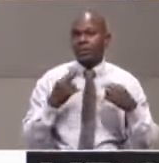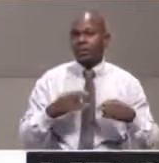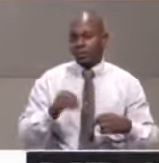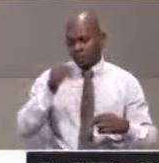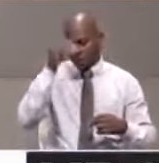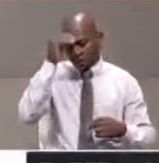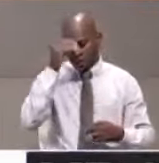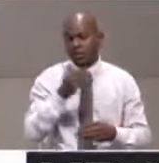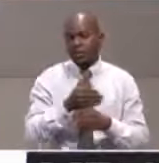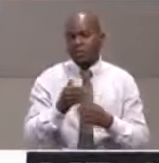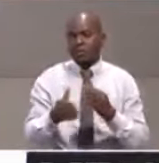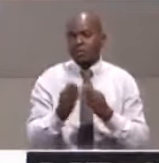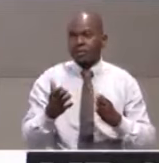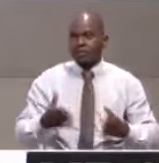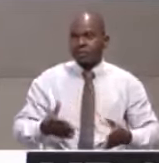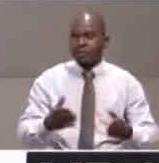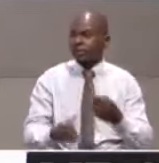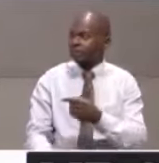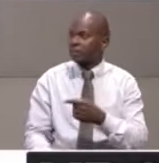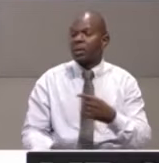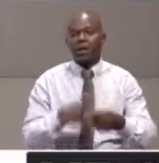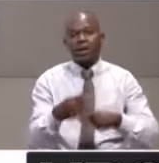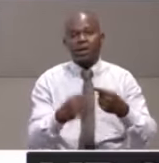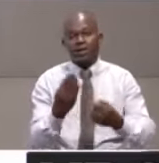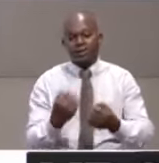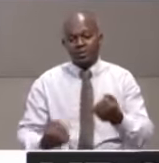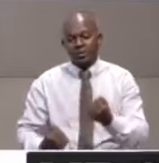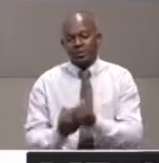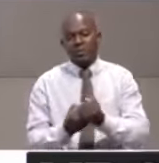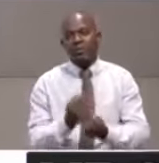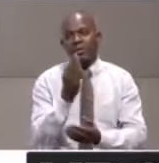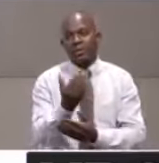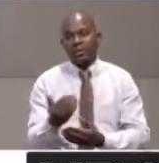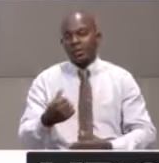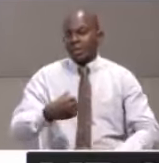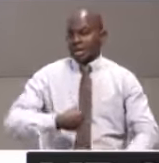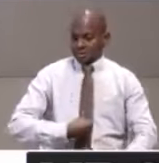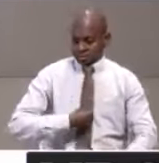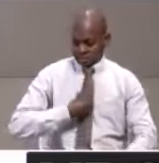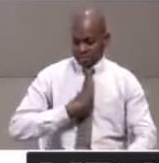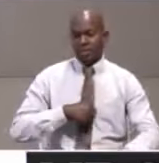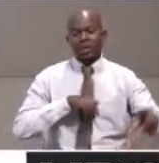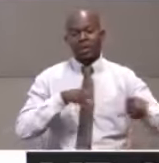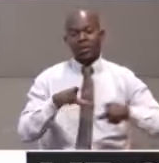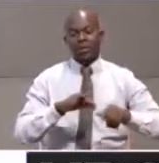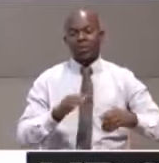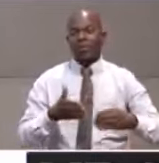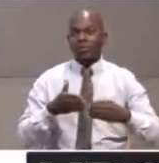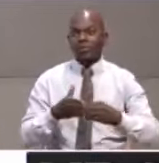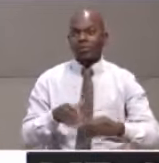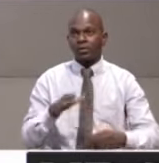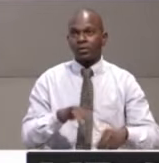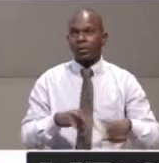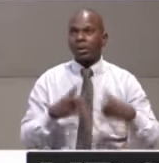and infrastructure development. And continue supporting our children, including us, your local leaders, in the areas